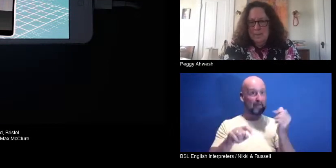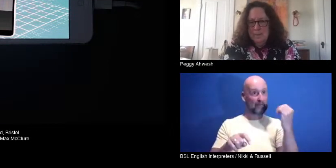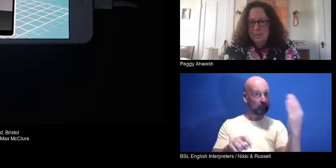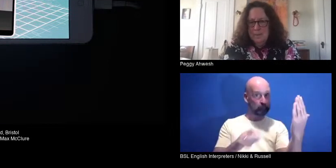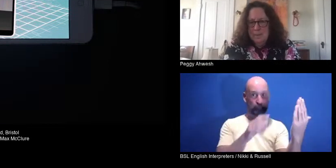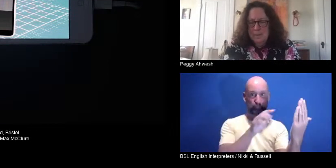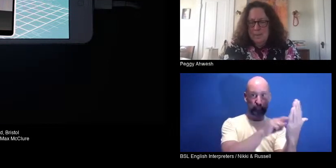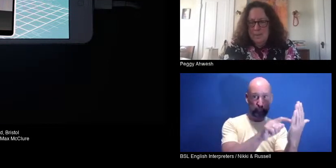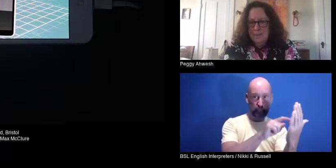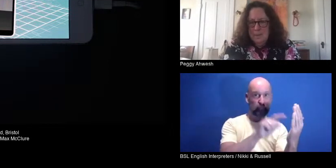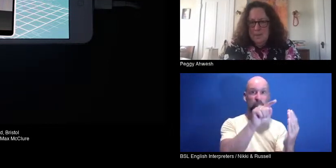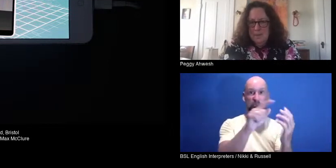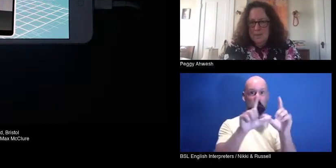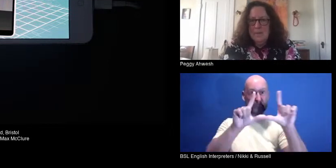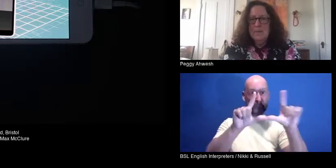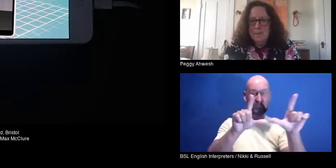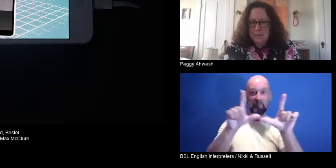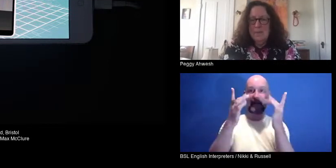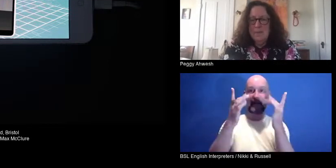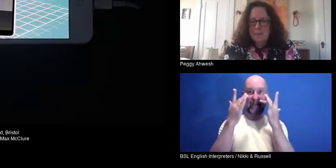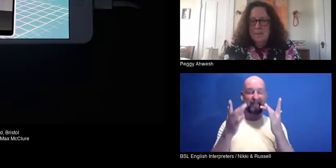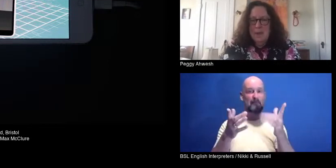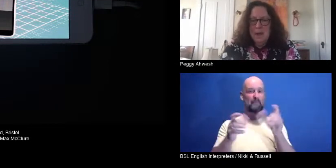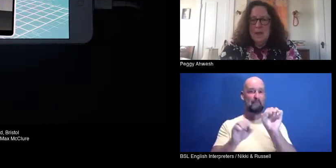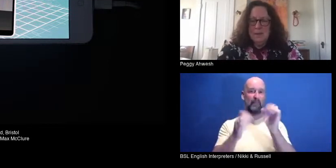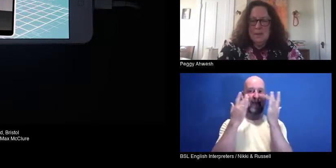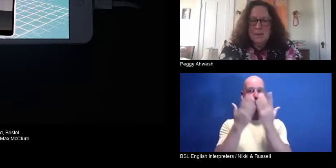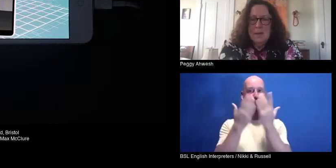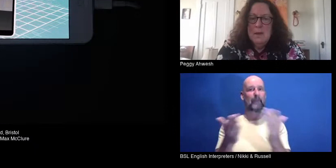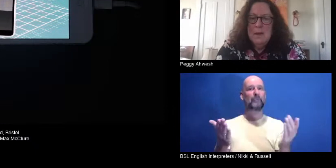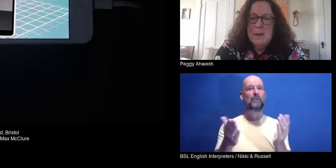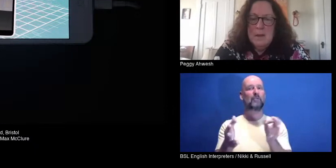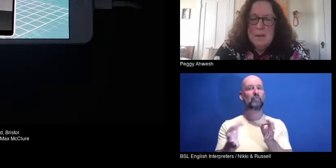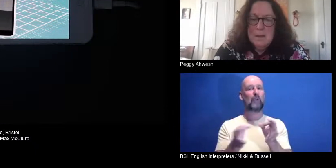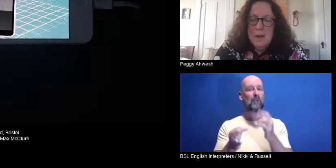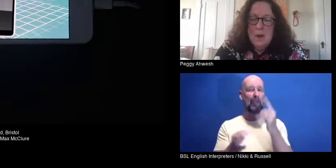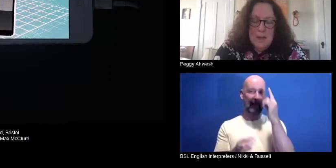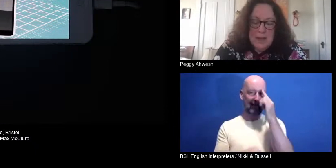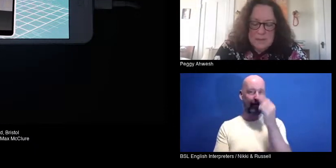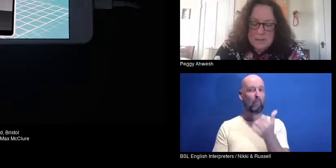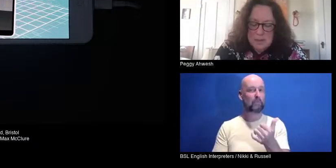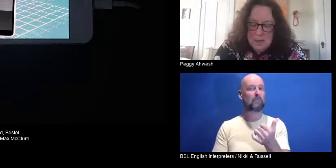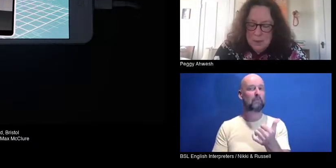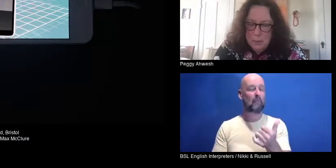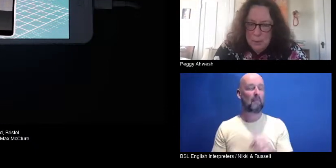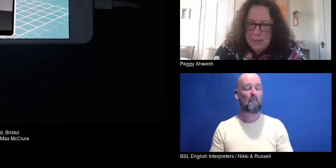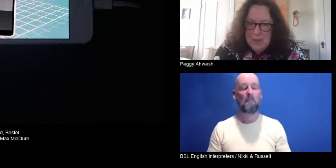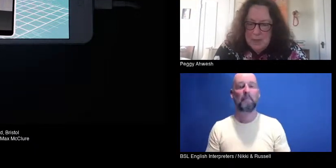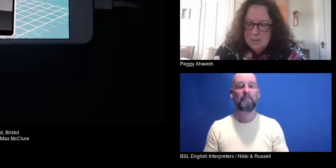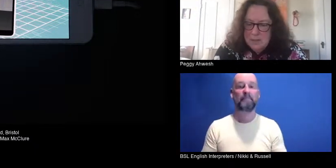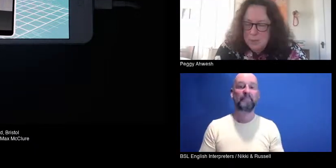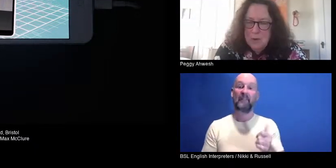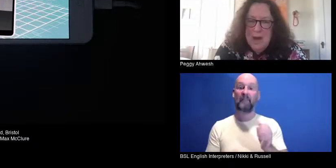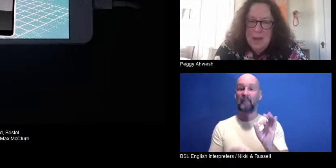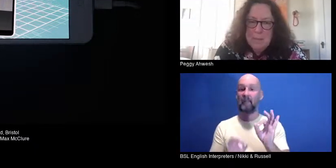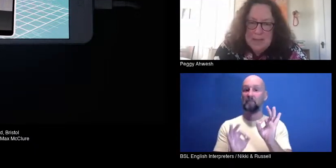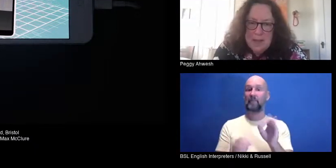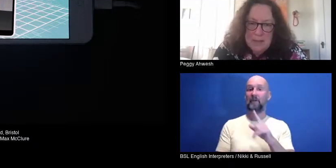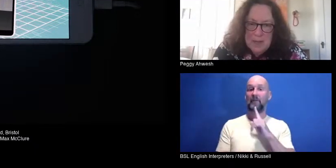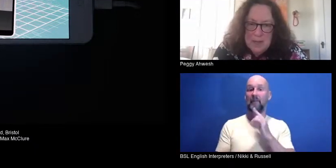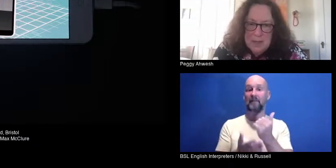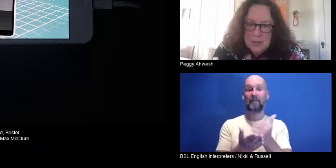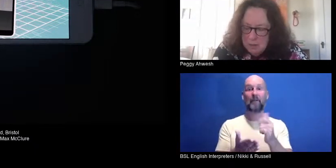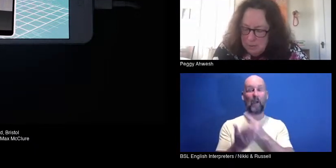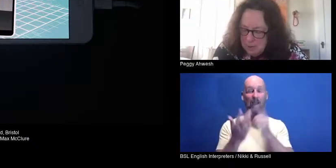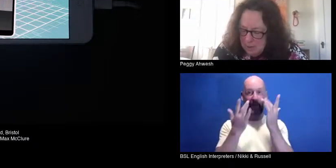like in terms of the exhibition strategy. And so I felt that was also... Oh yeah, that's super. That's really great how that plays